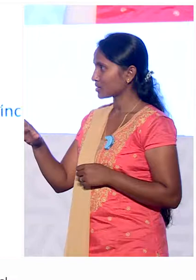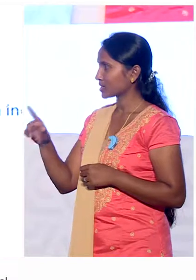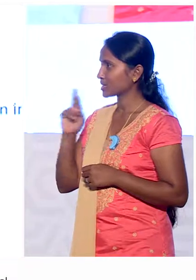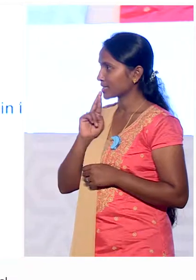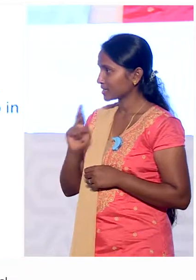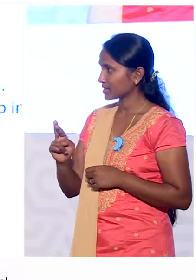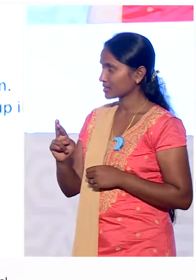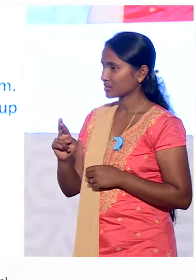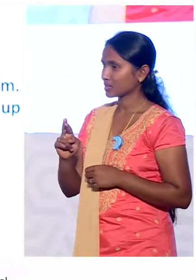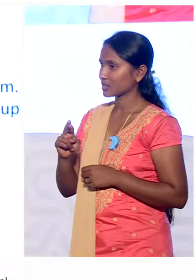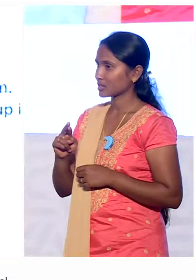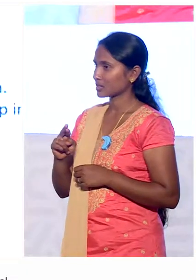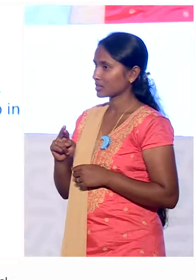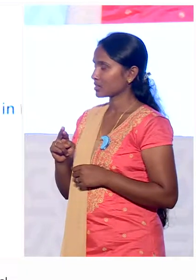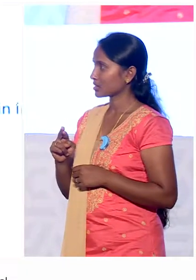really kind of